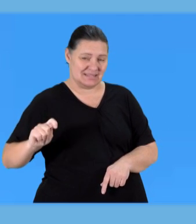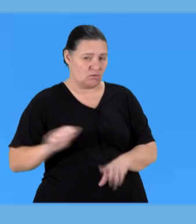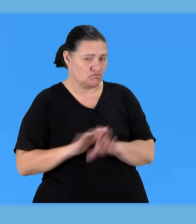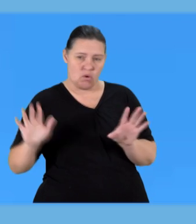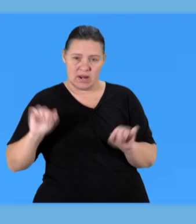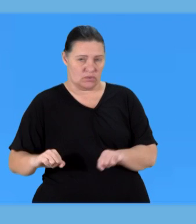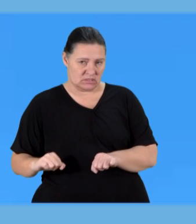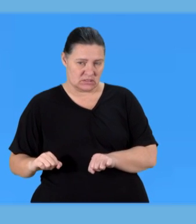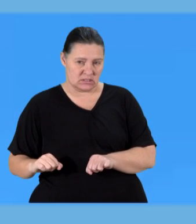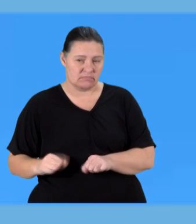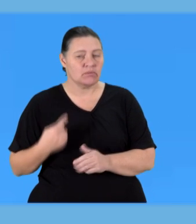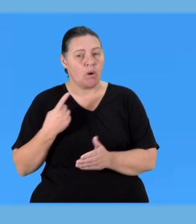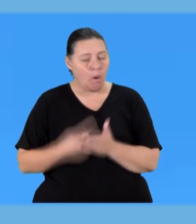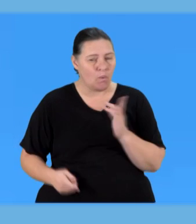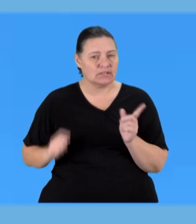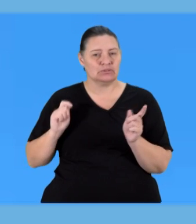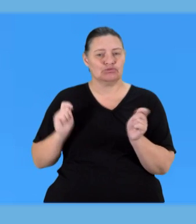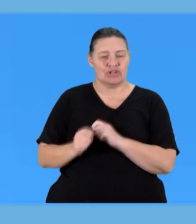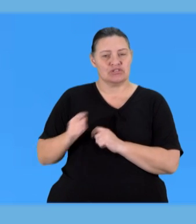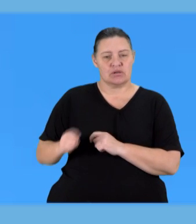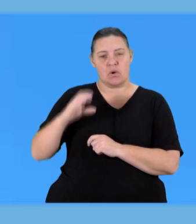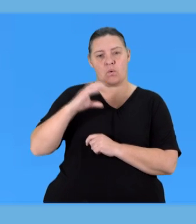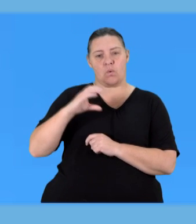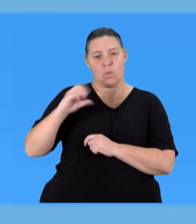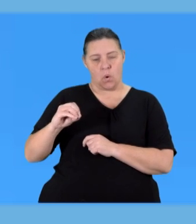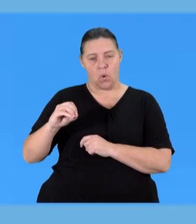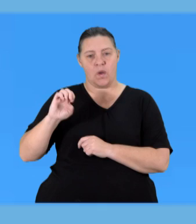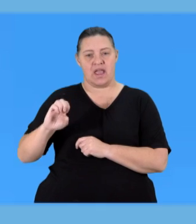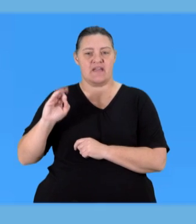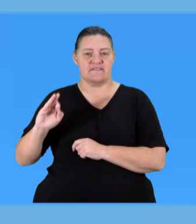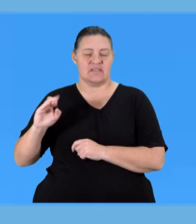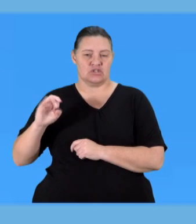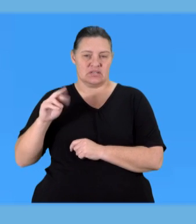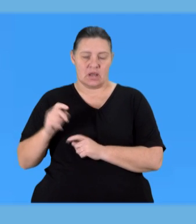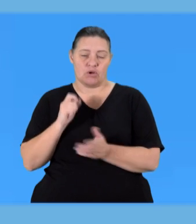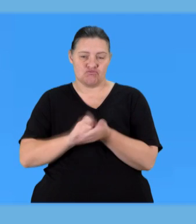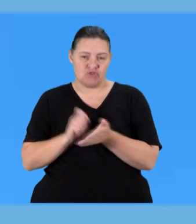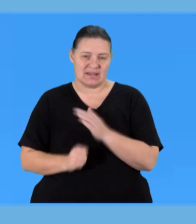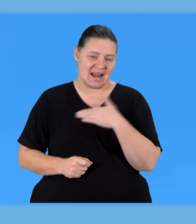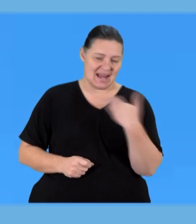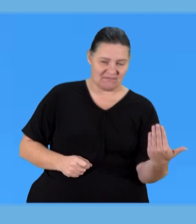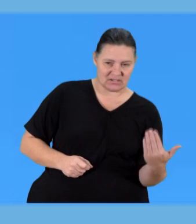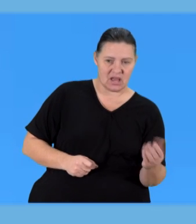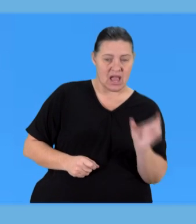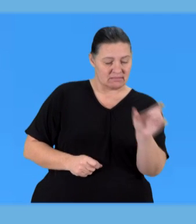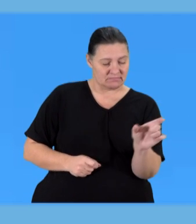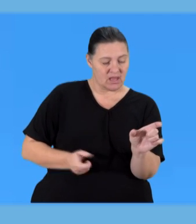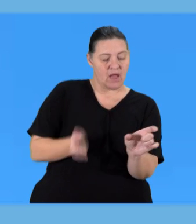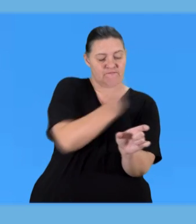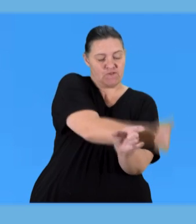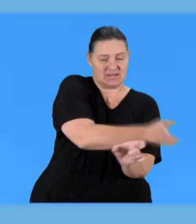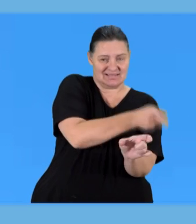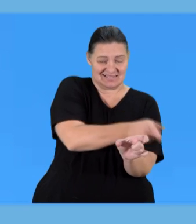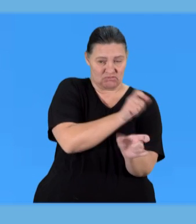touch the subscript, but we only change the coefficient, which is written to the left and in front of a